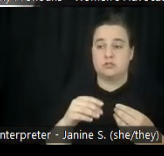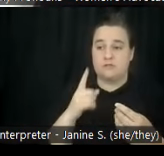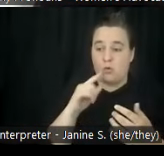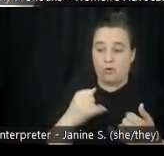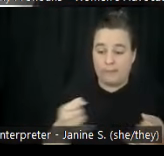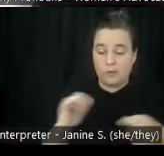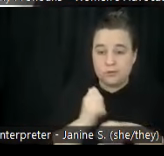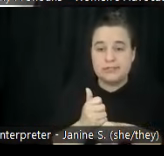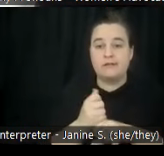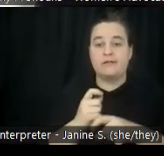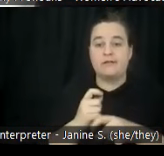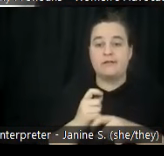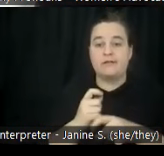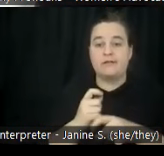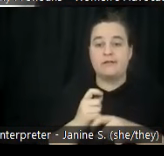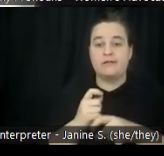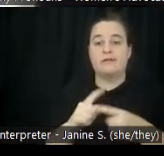those boundaries hold for them.